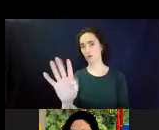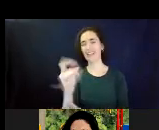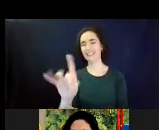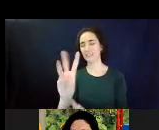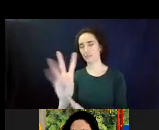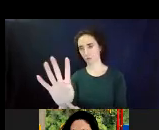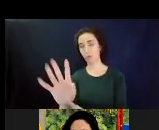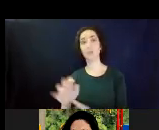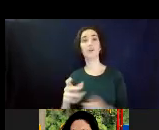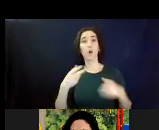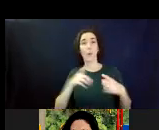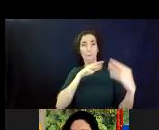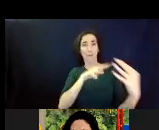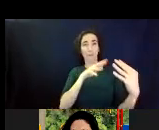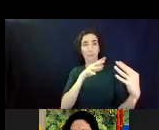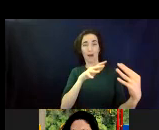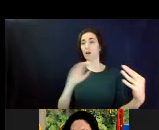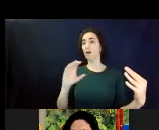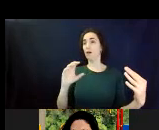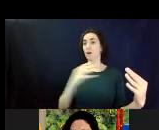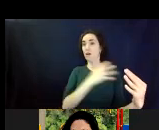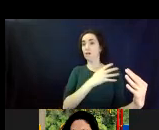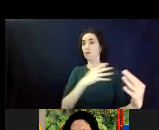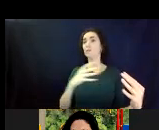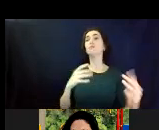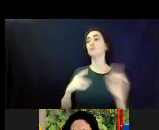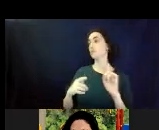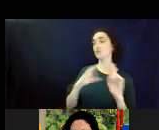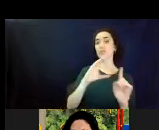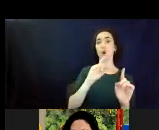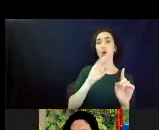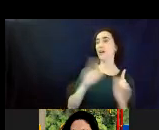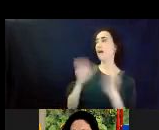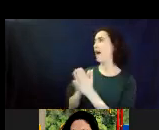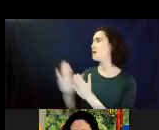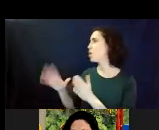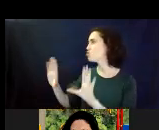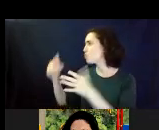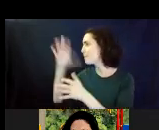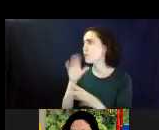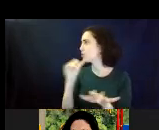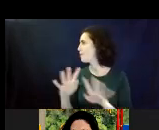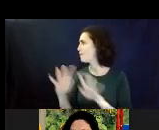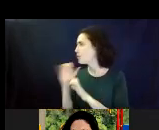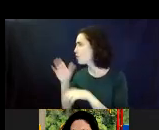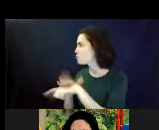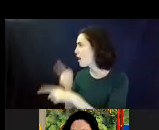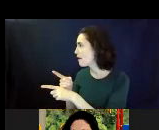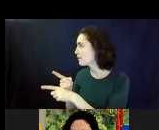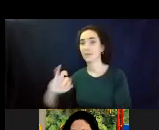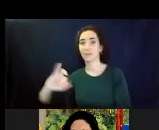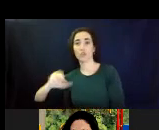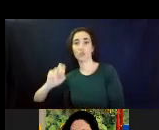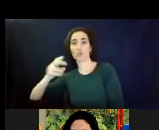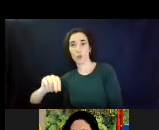Colonel Johnson's commander sought reassurance from Johnson that his men would not retreat. He asked Johnson via